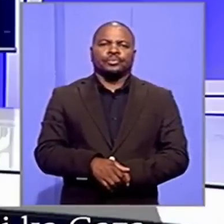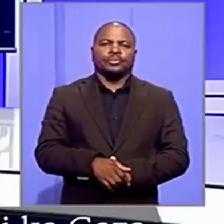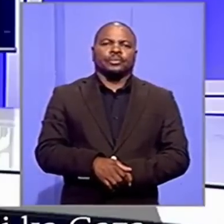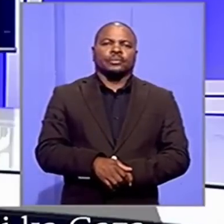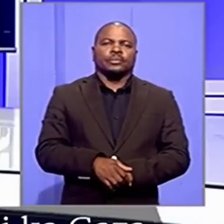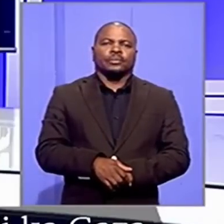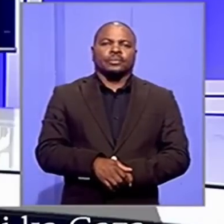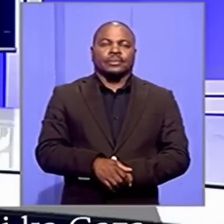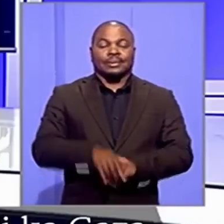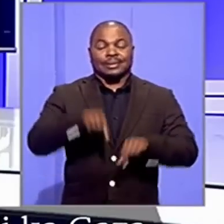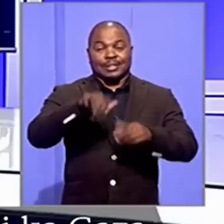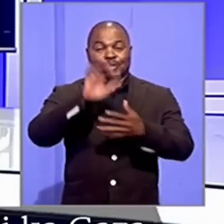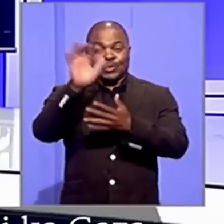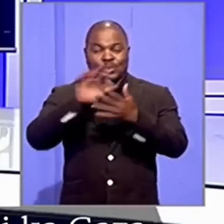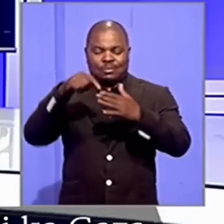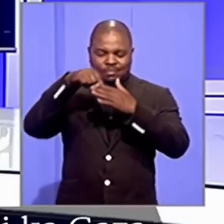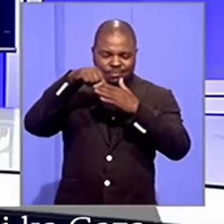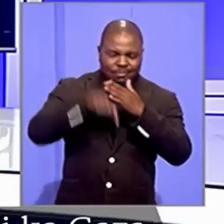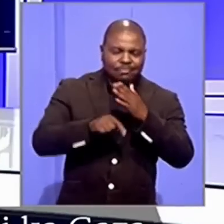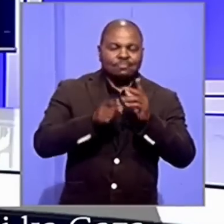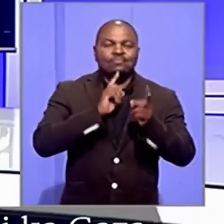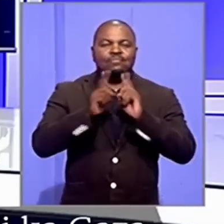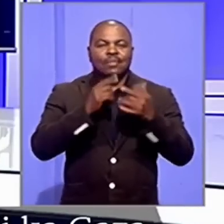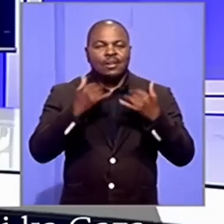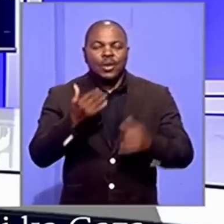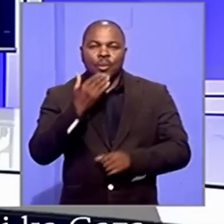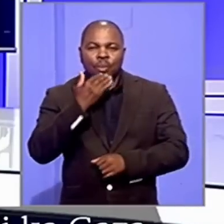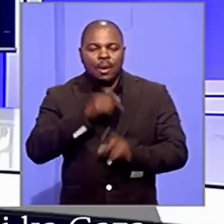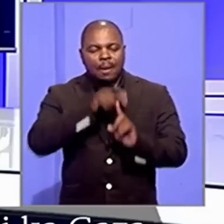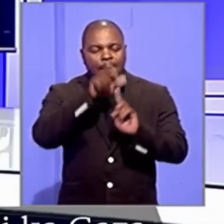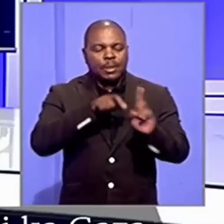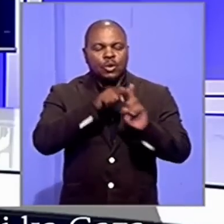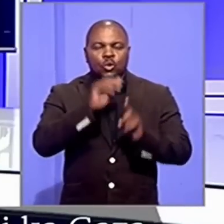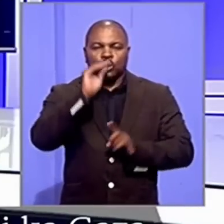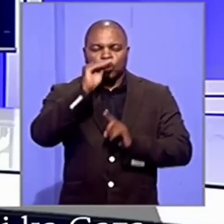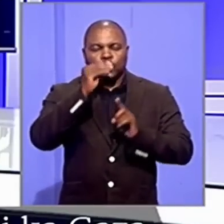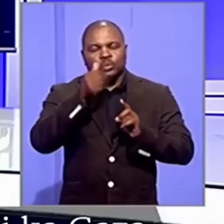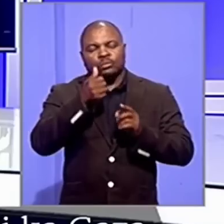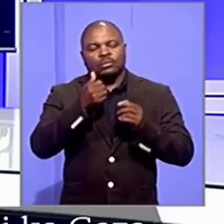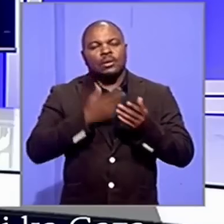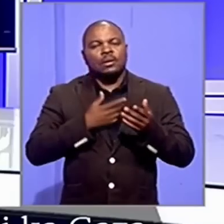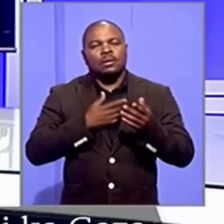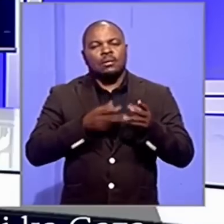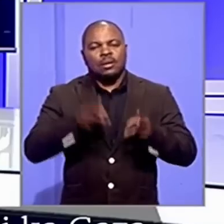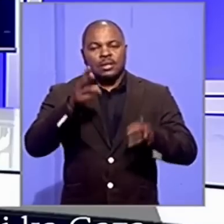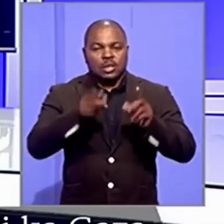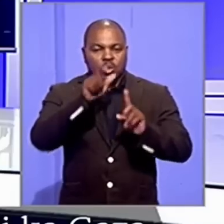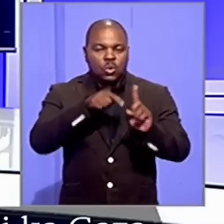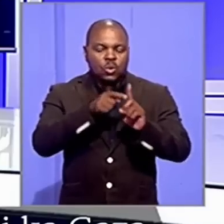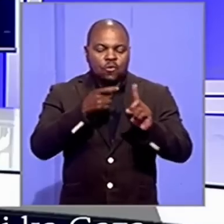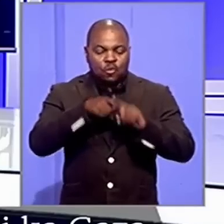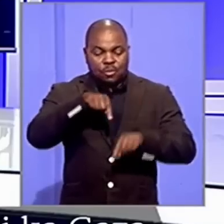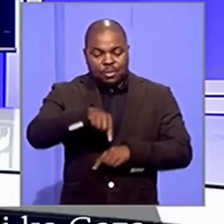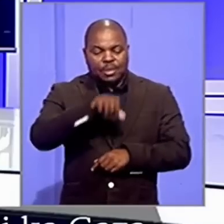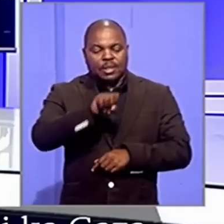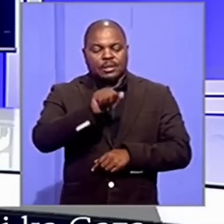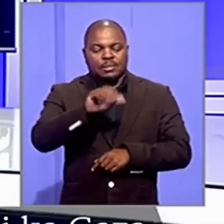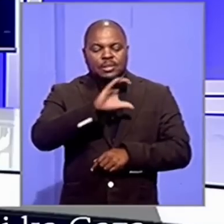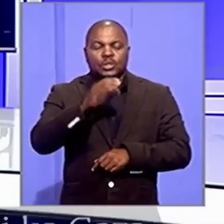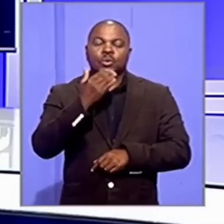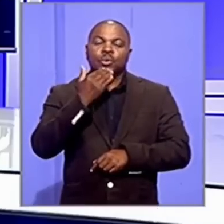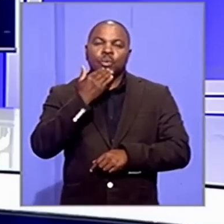Go tšwetša temana ye pele re boledišana le morulaganyi wa ditaba tša boditšhabatšhaba ka go SABC Sophie Mokoena